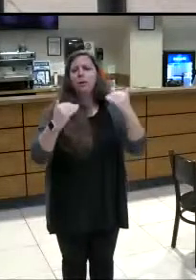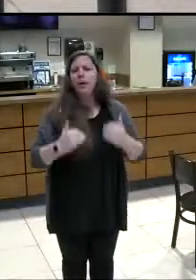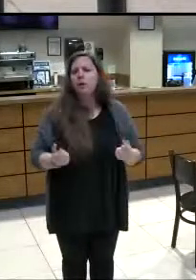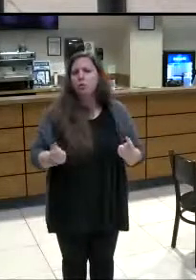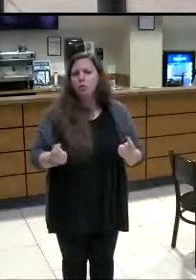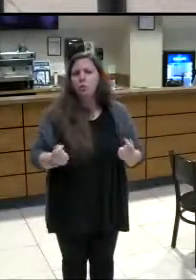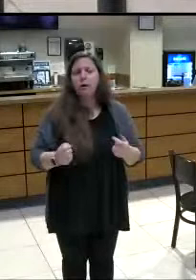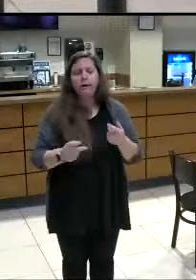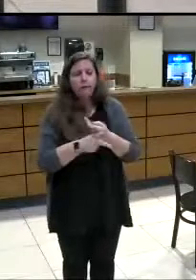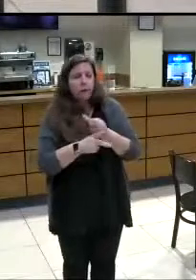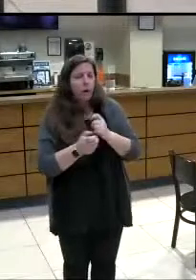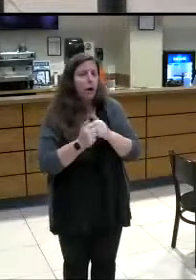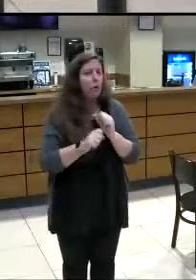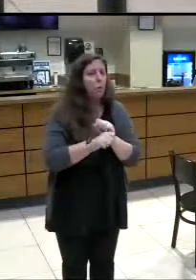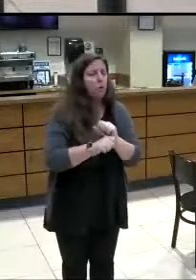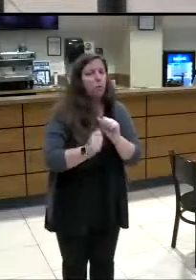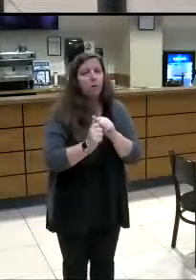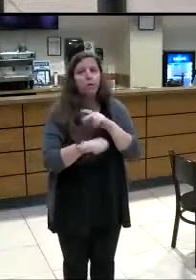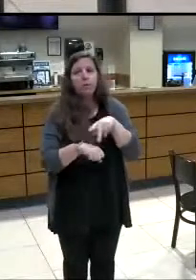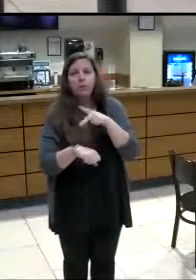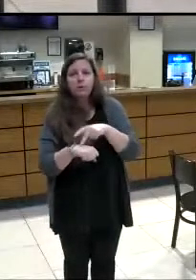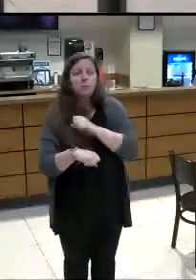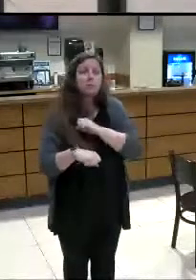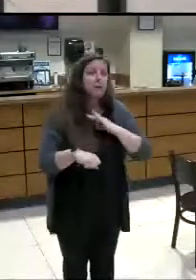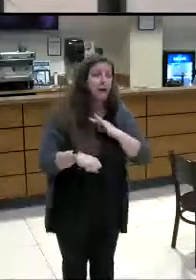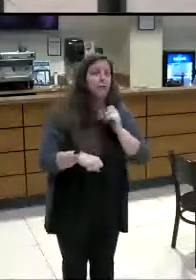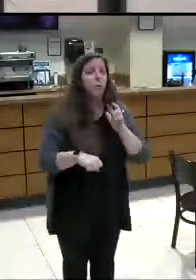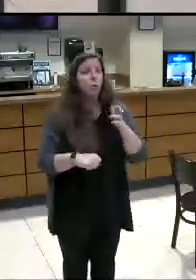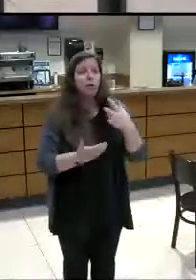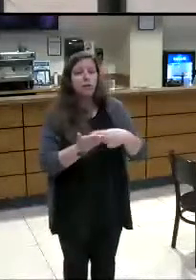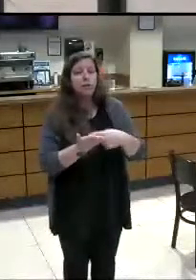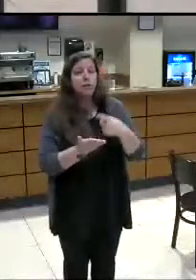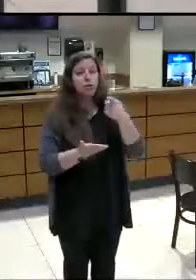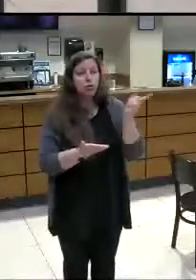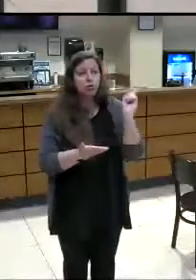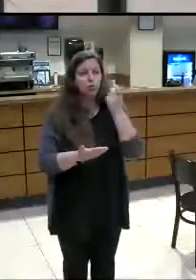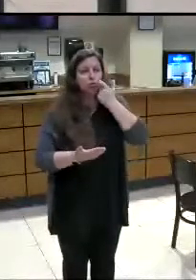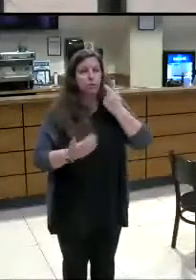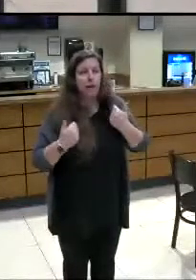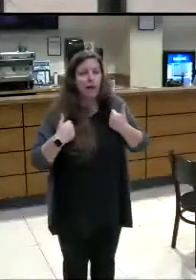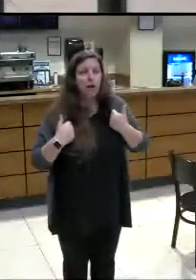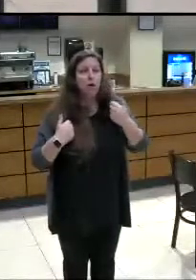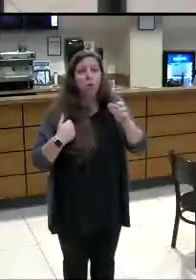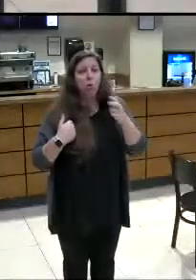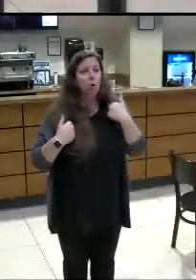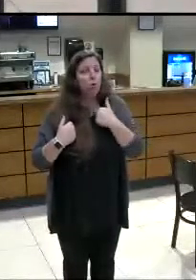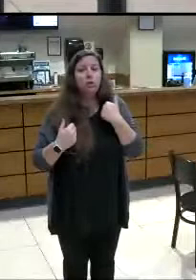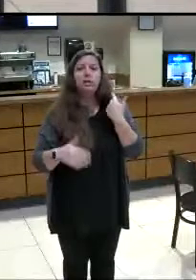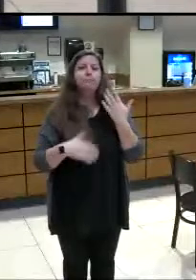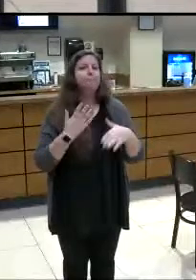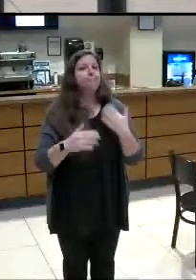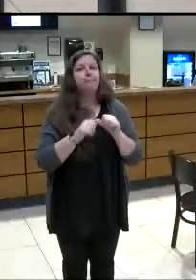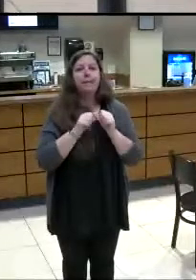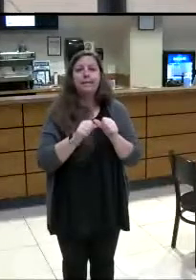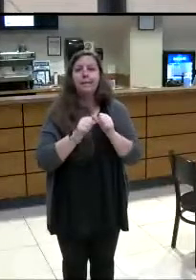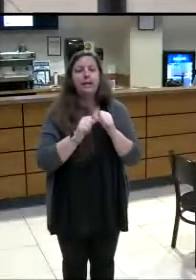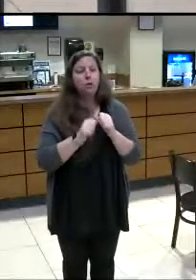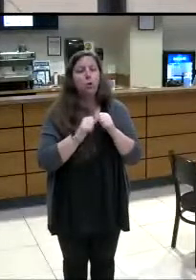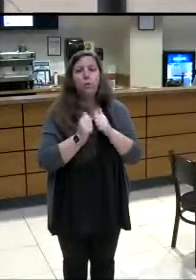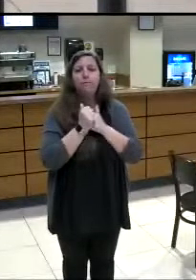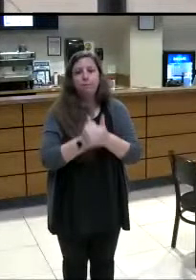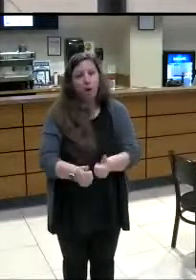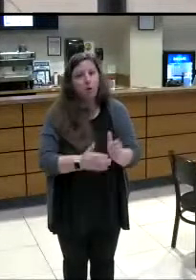the principals and staff, or, you know, the discussion you all just had, or do we just keep going with what the plan is?